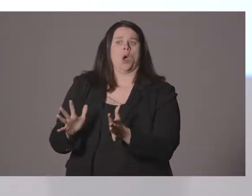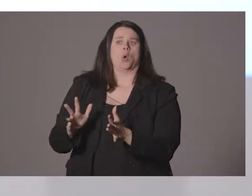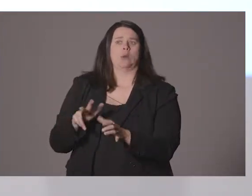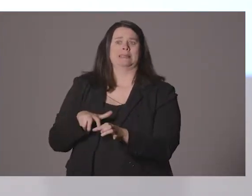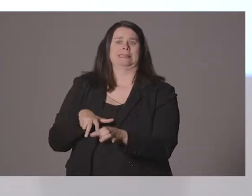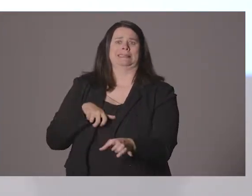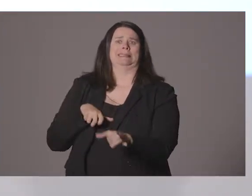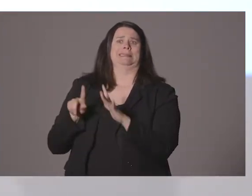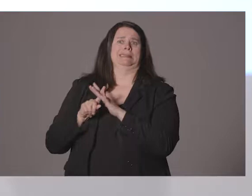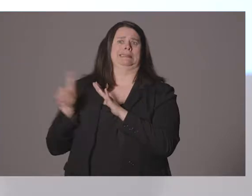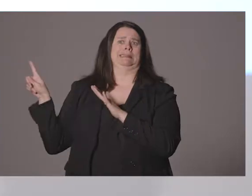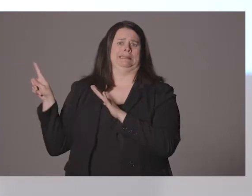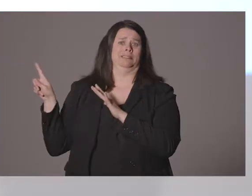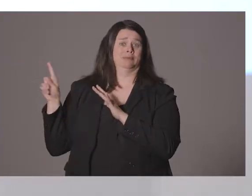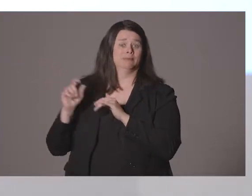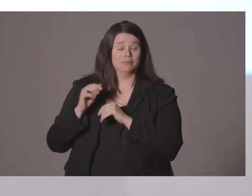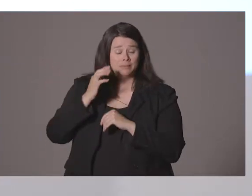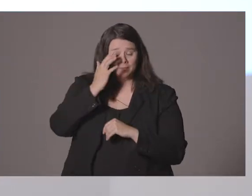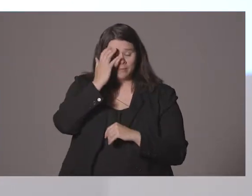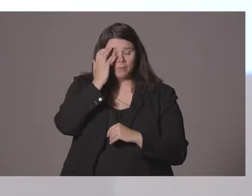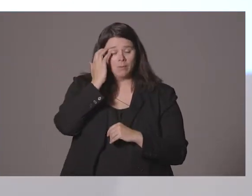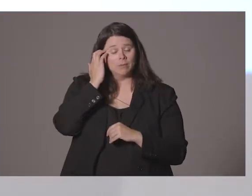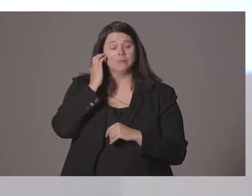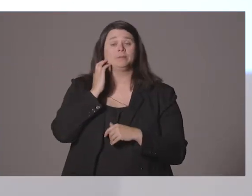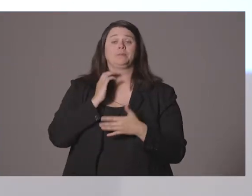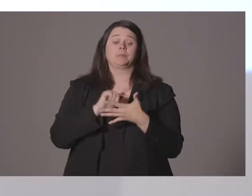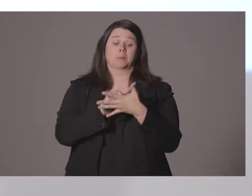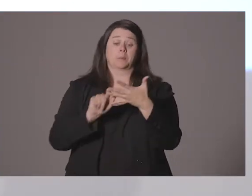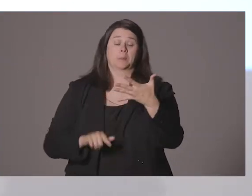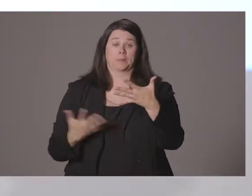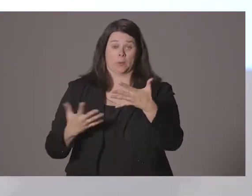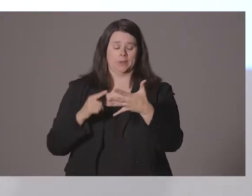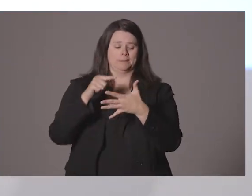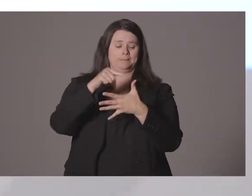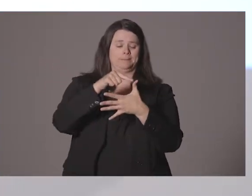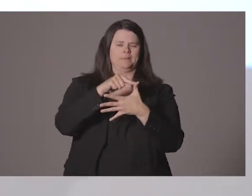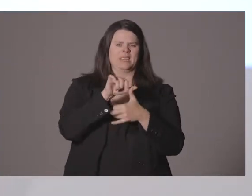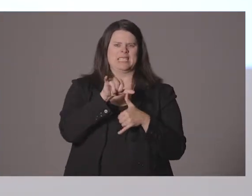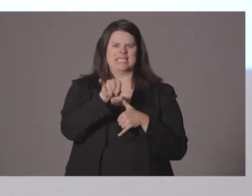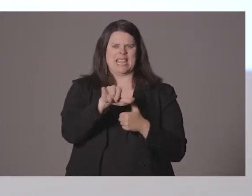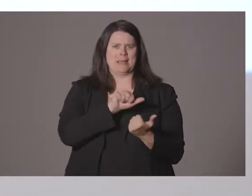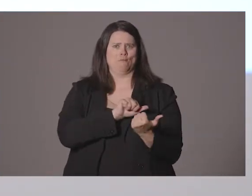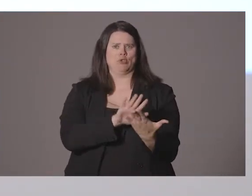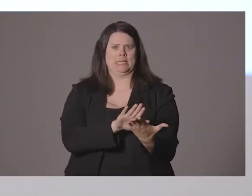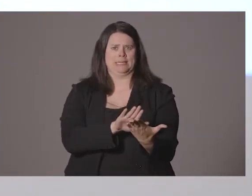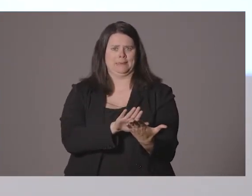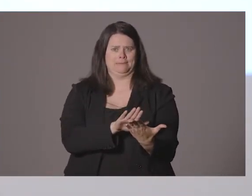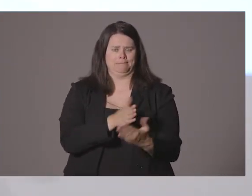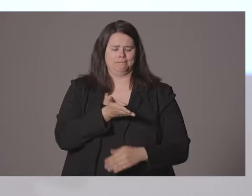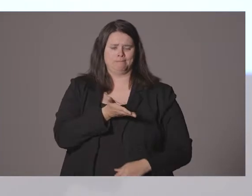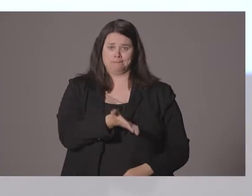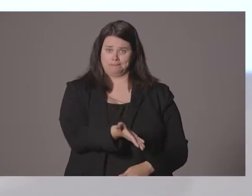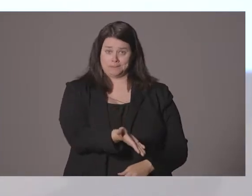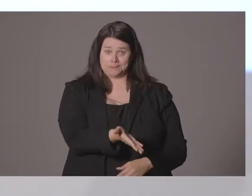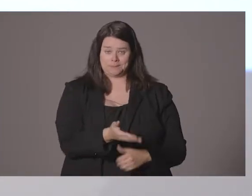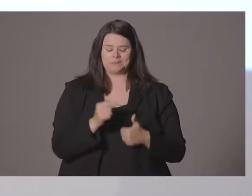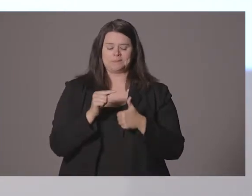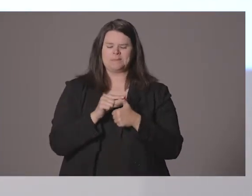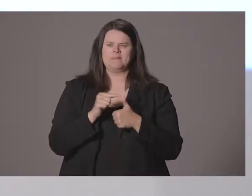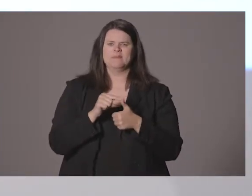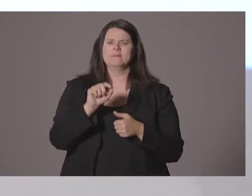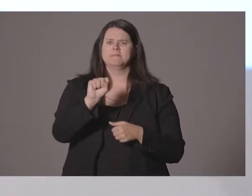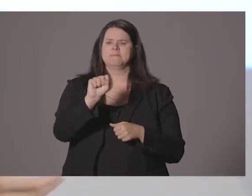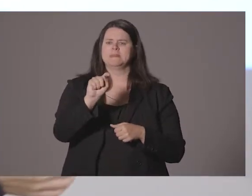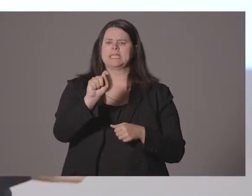this conversation instead of wanting to, again, turn away from that difficulty. So the first one is stay present.